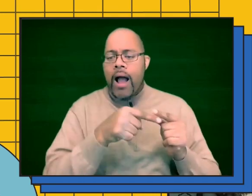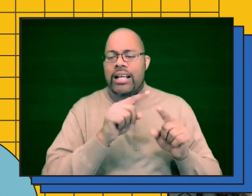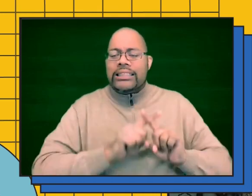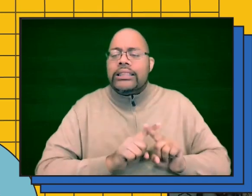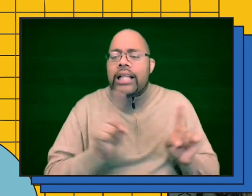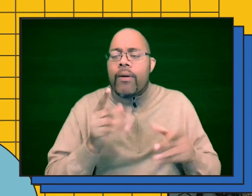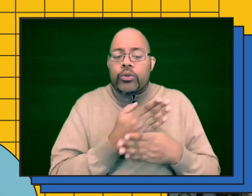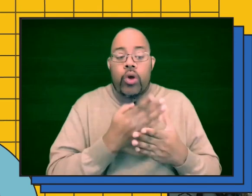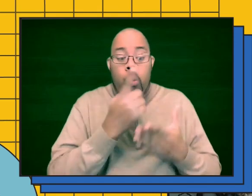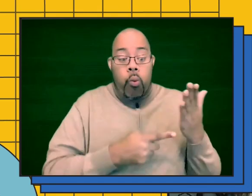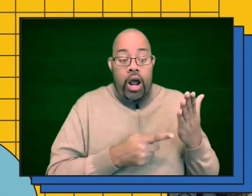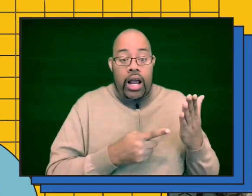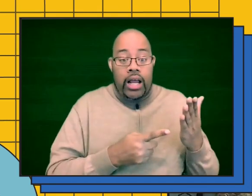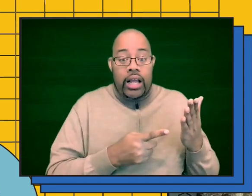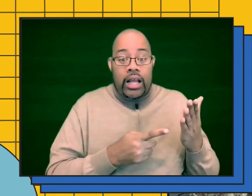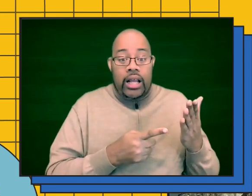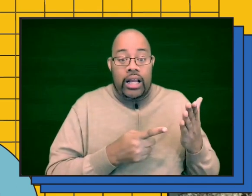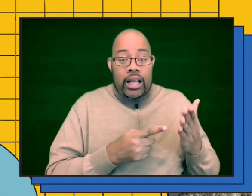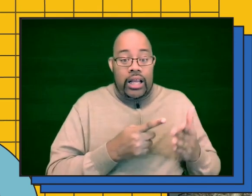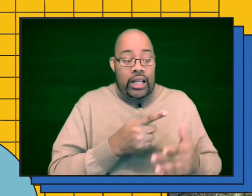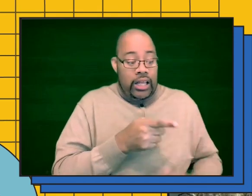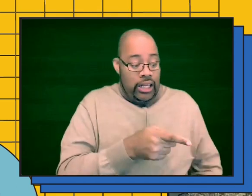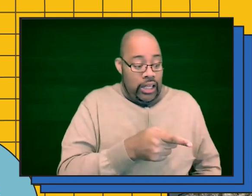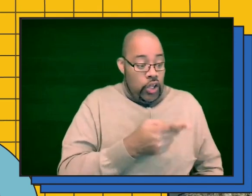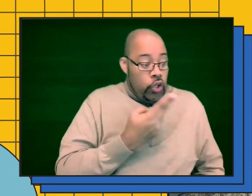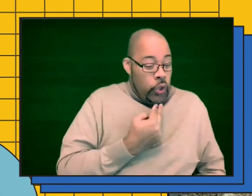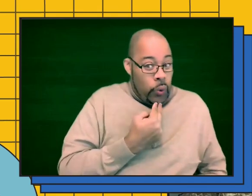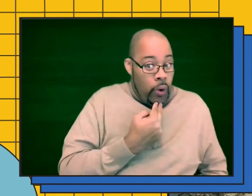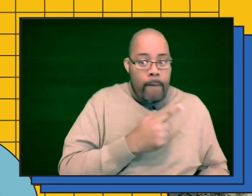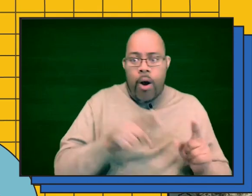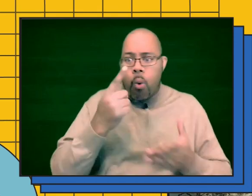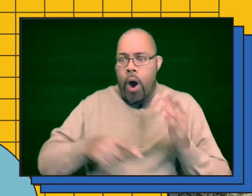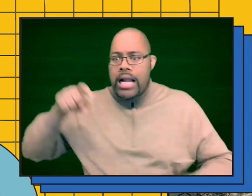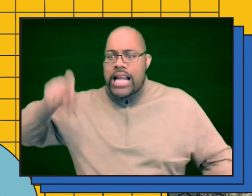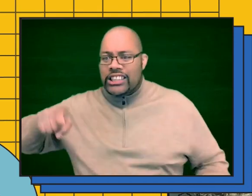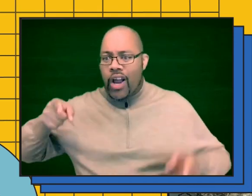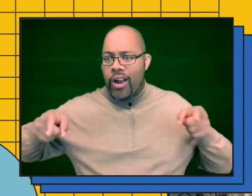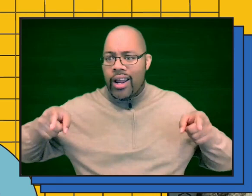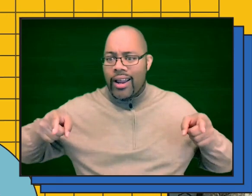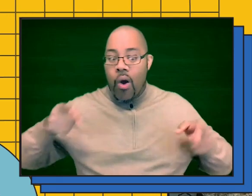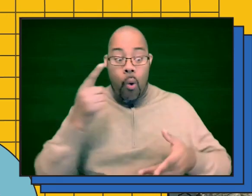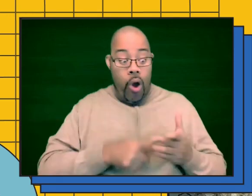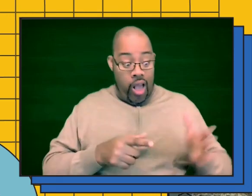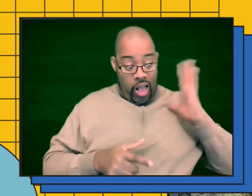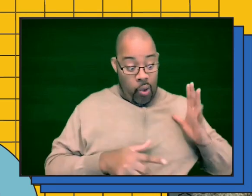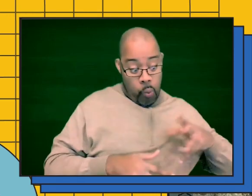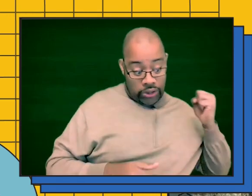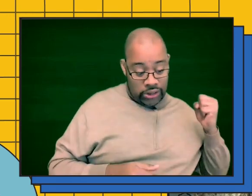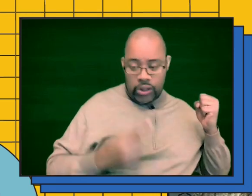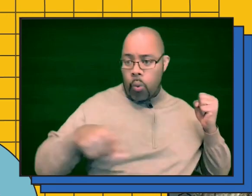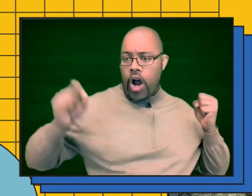lesson about the difference between what is cute and what is necessary. What has